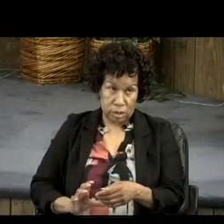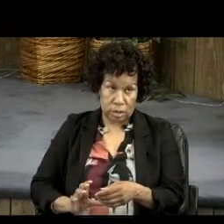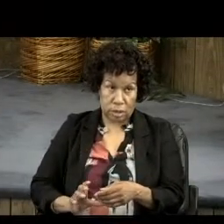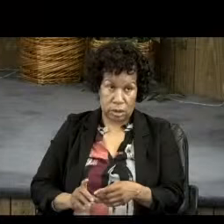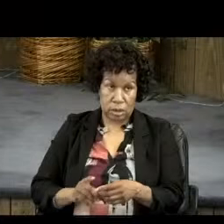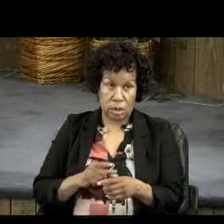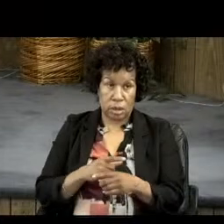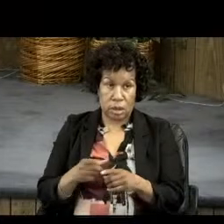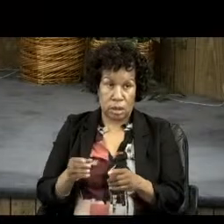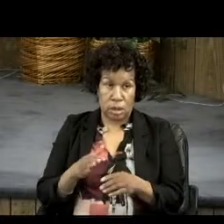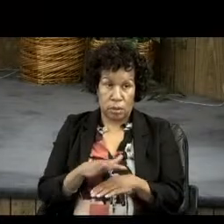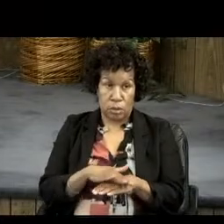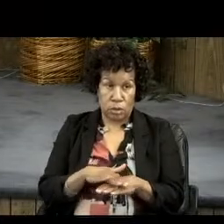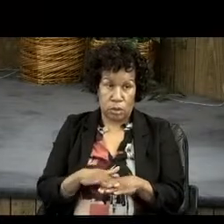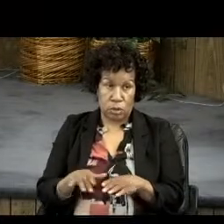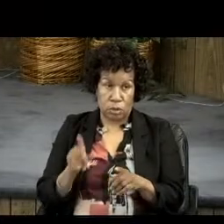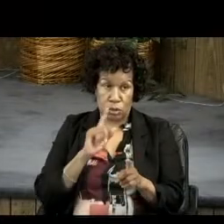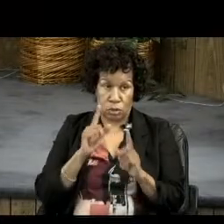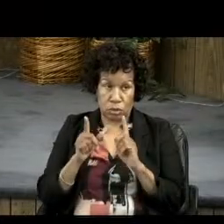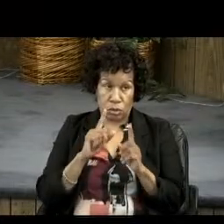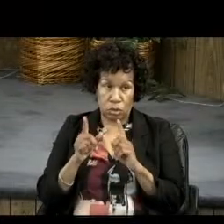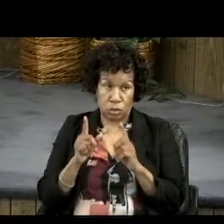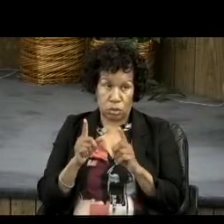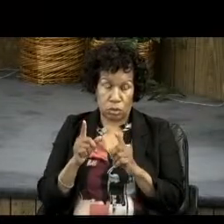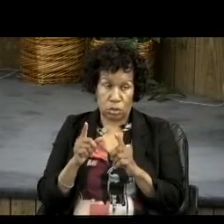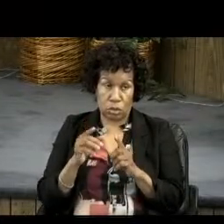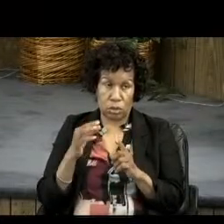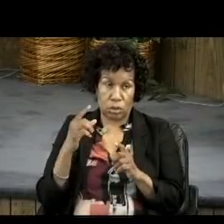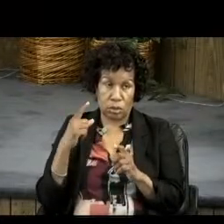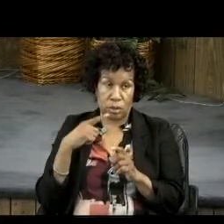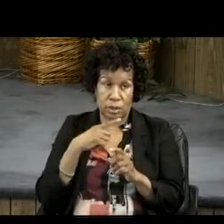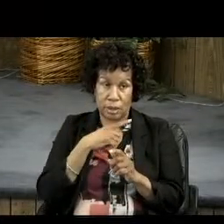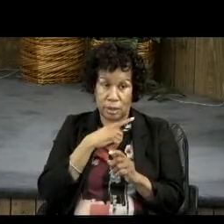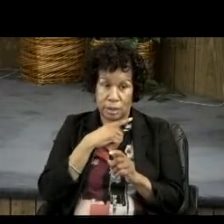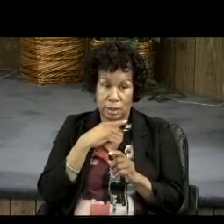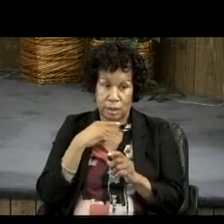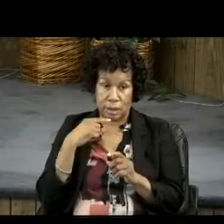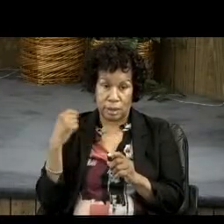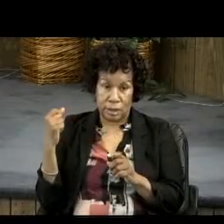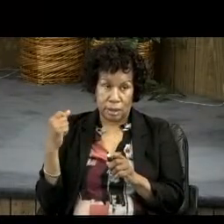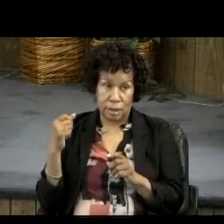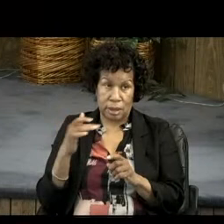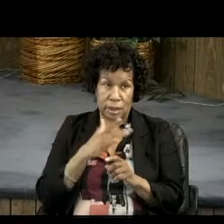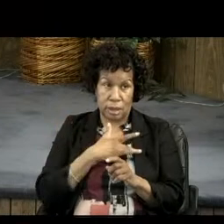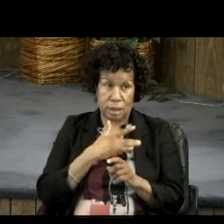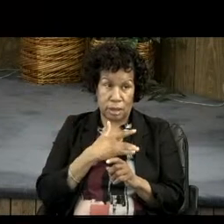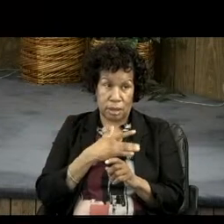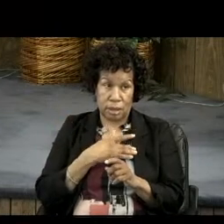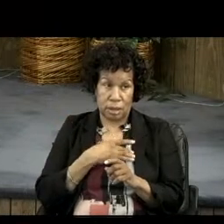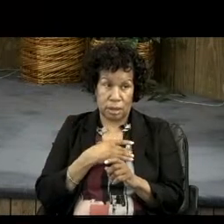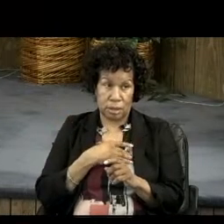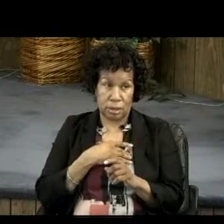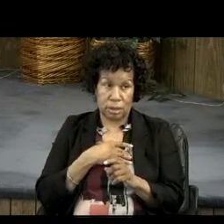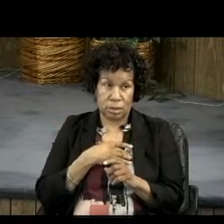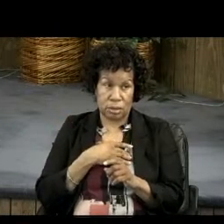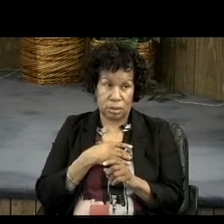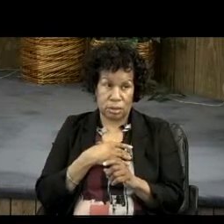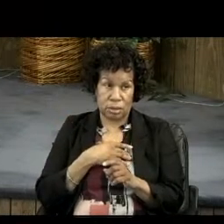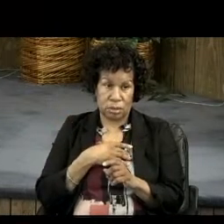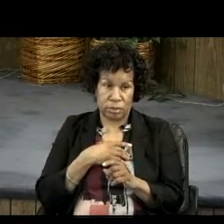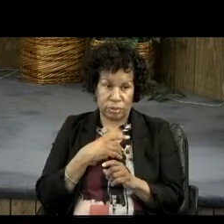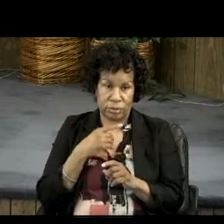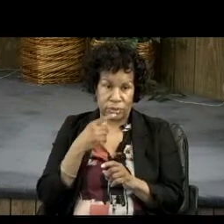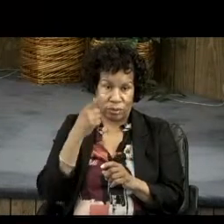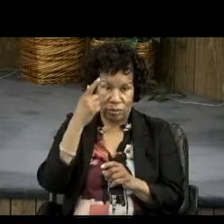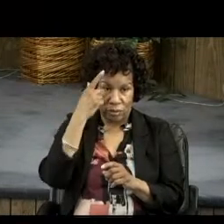smooth talk and flattery, they deceive the hearts of who? Now, I didn't call you simple-minded. But if